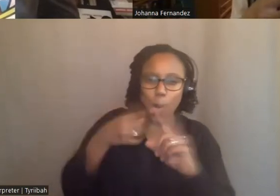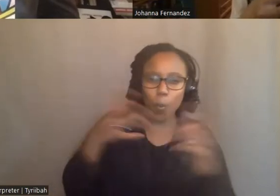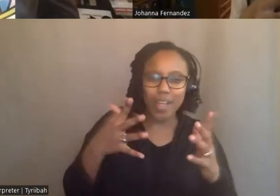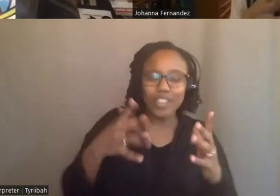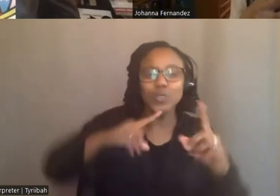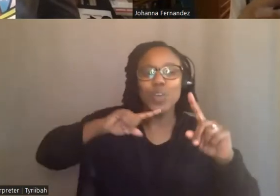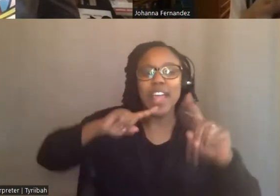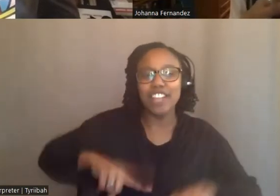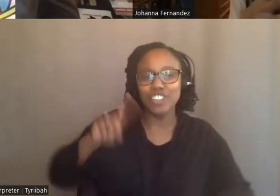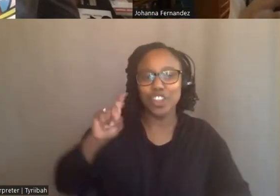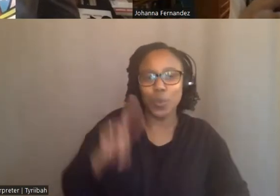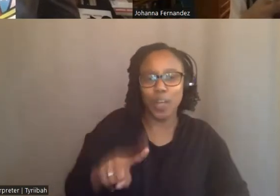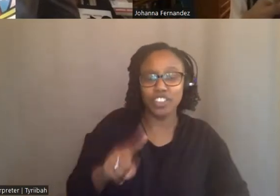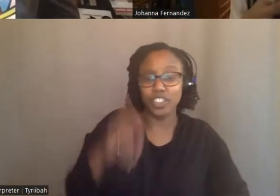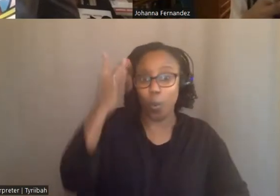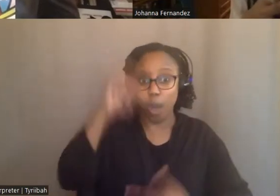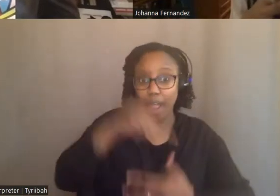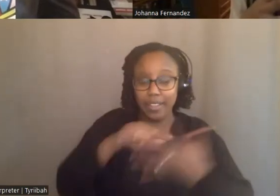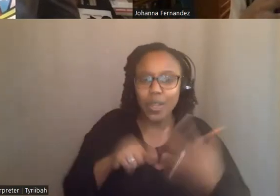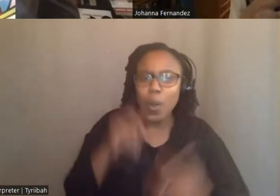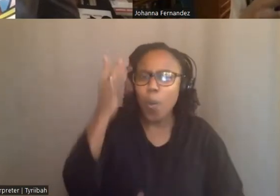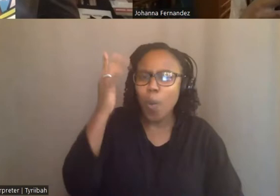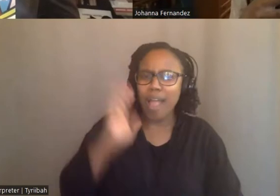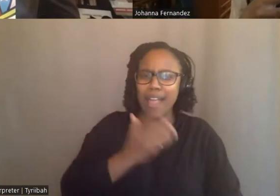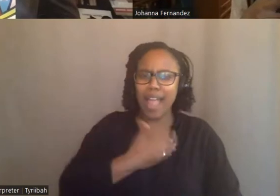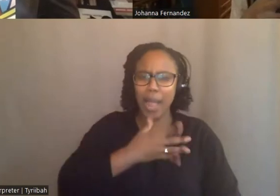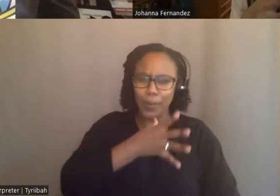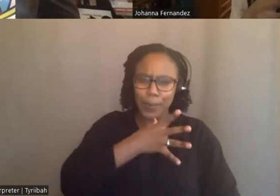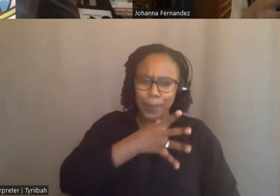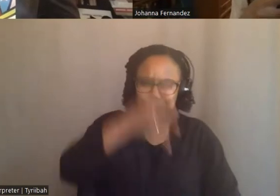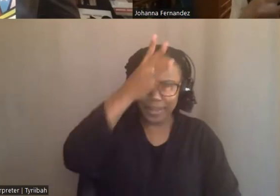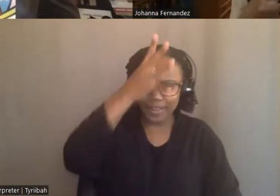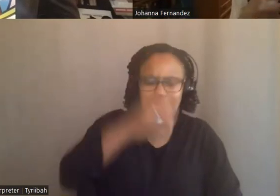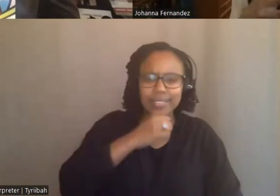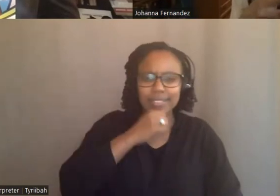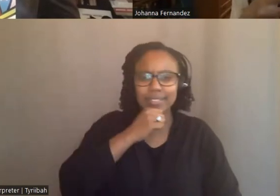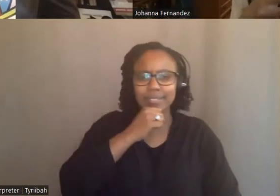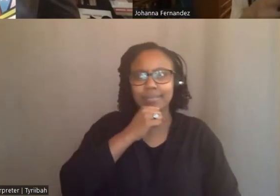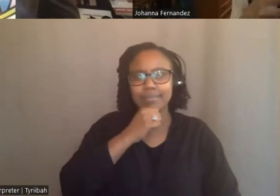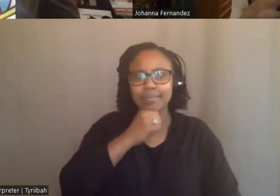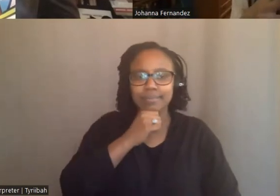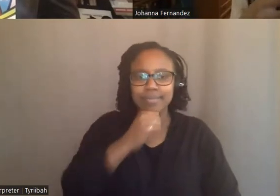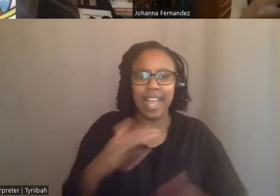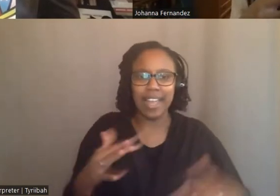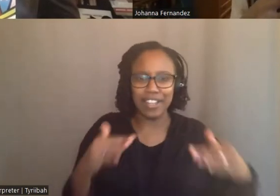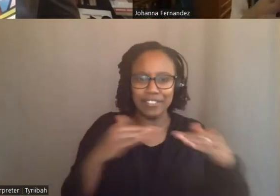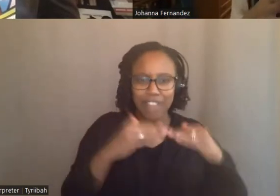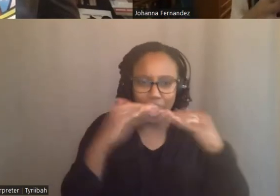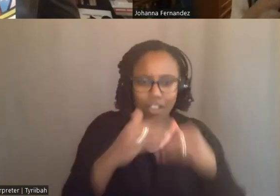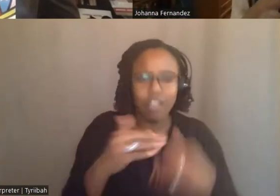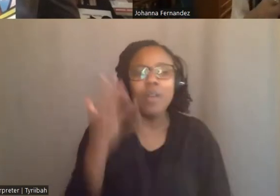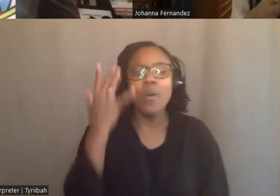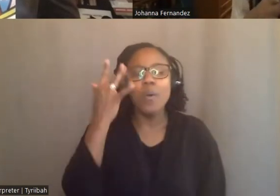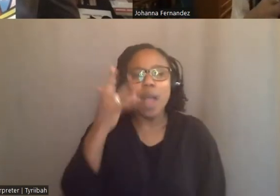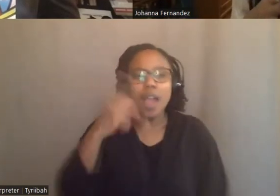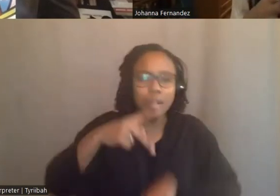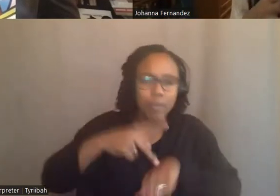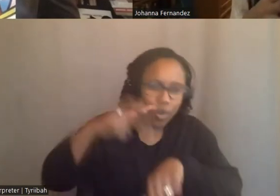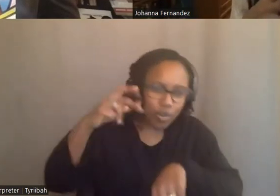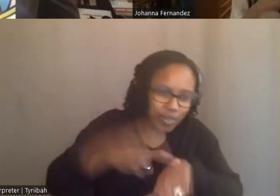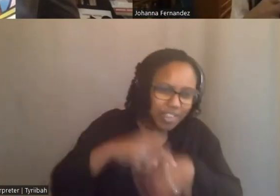our parents super exploited in this city? And why is being Puerto Rican associated with